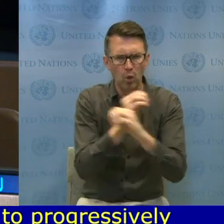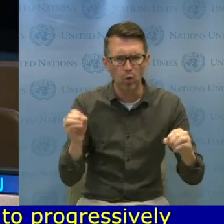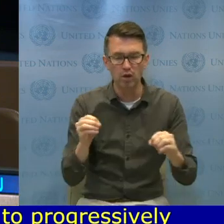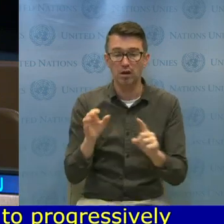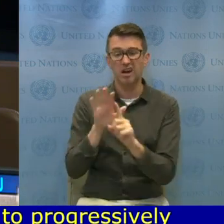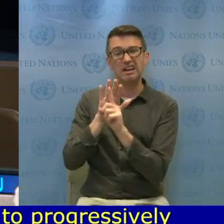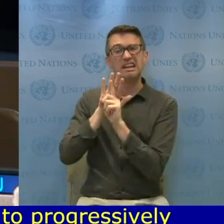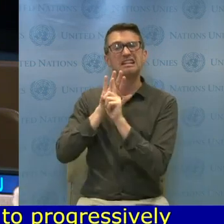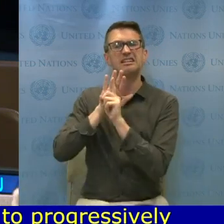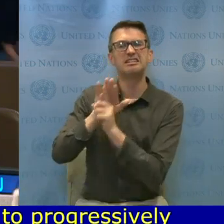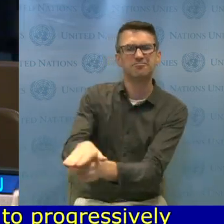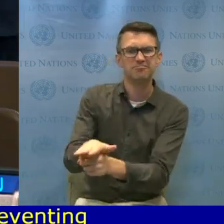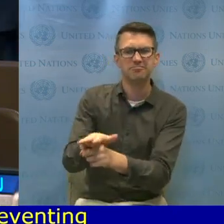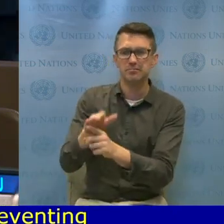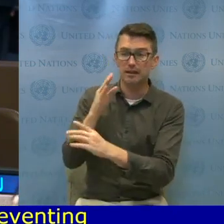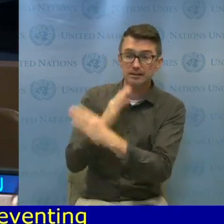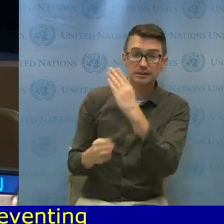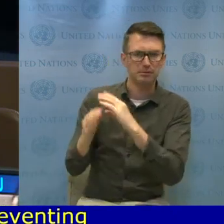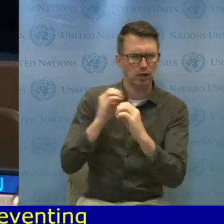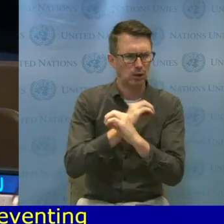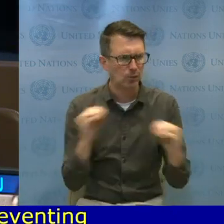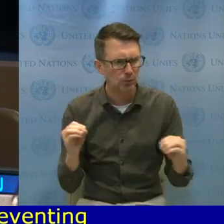unequal access to health.